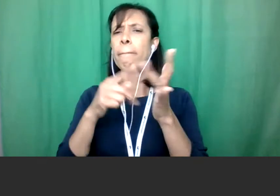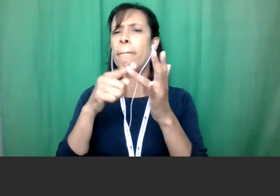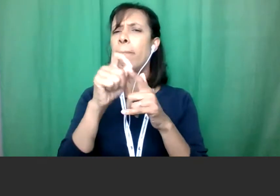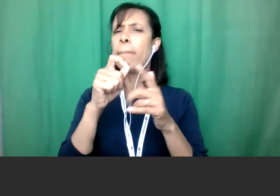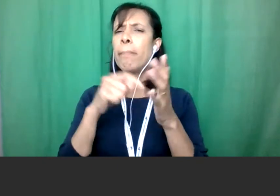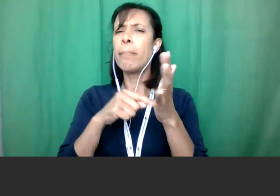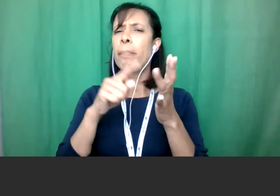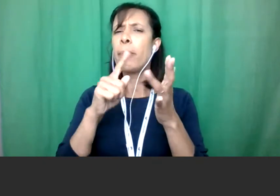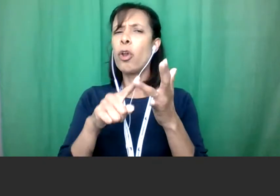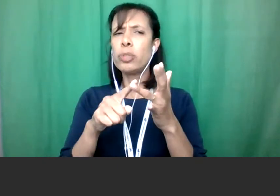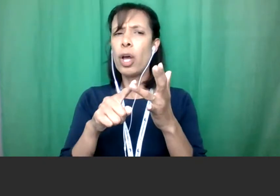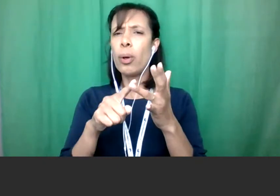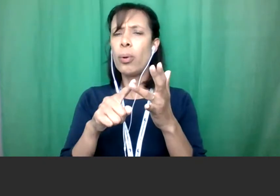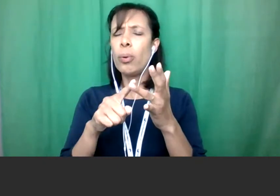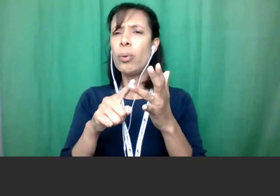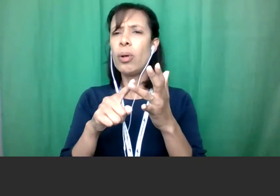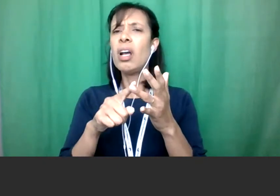put it on Moodle.